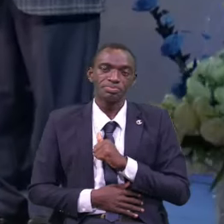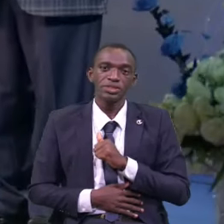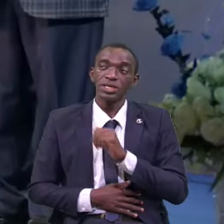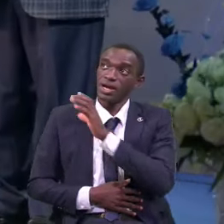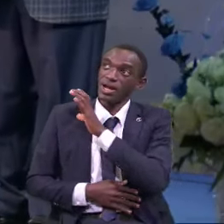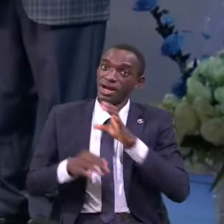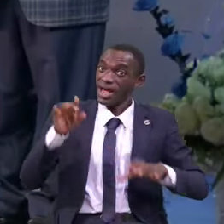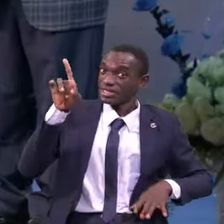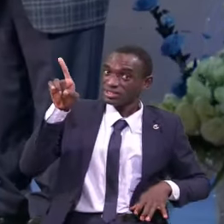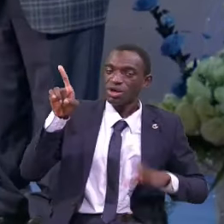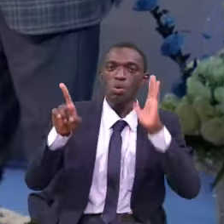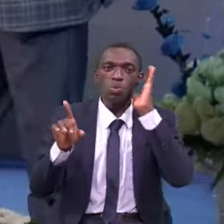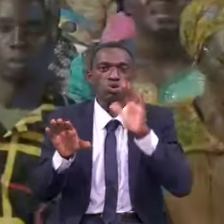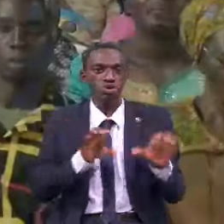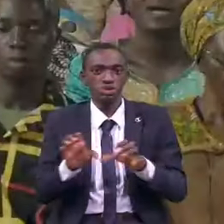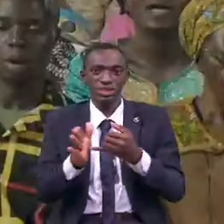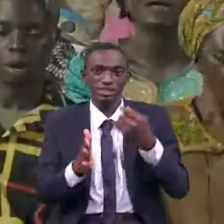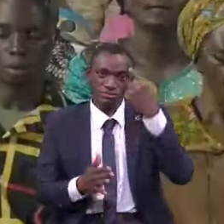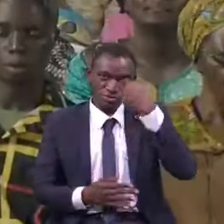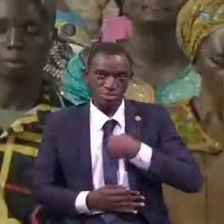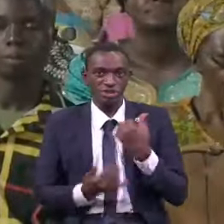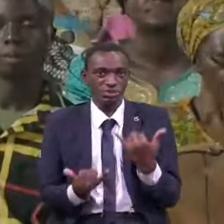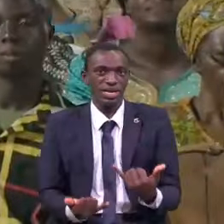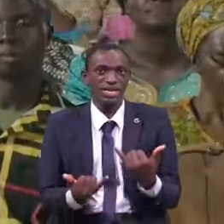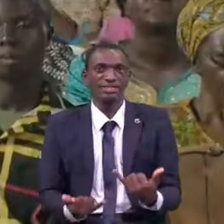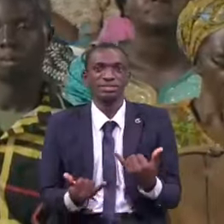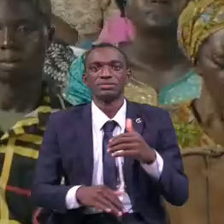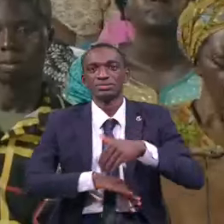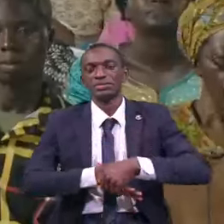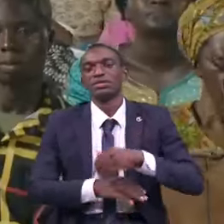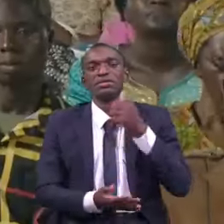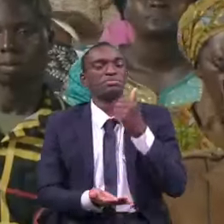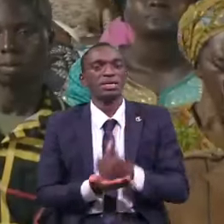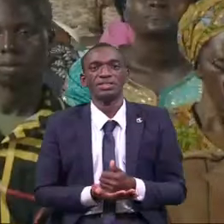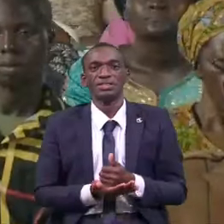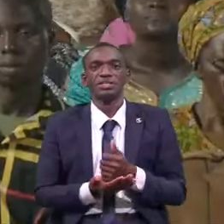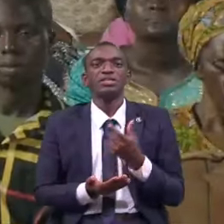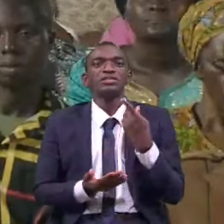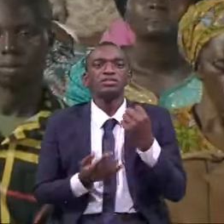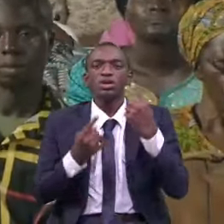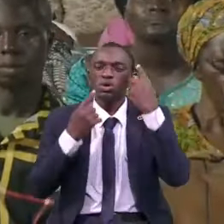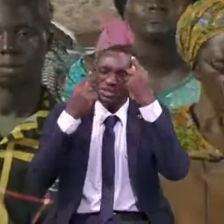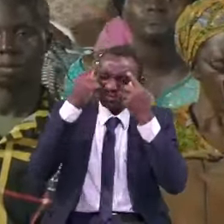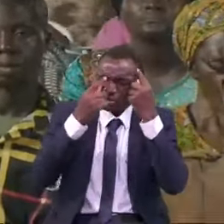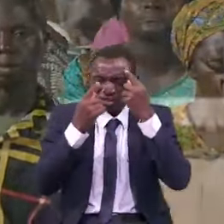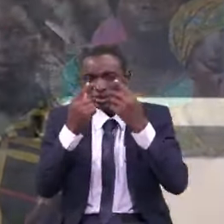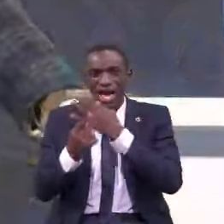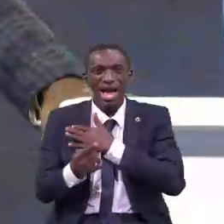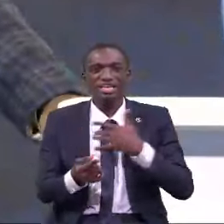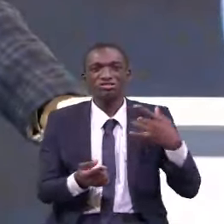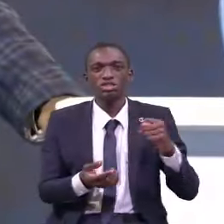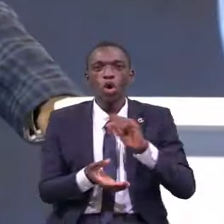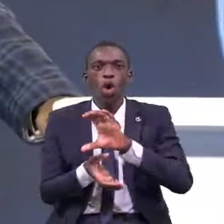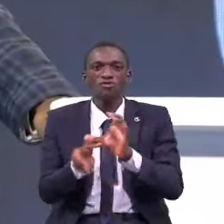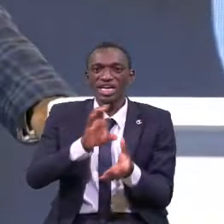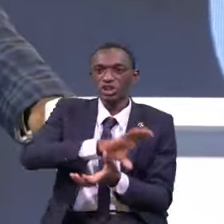Christ will do it tonight. The contemplation and the conversion from